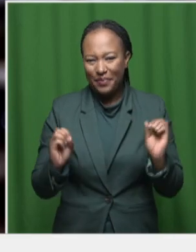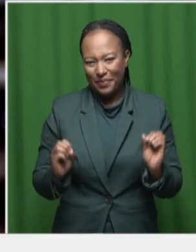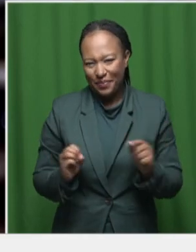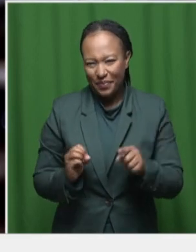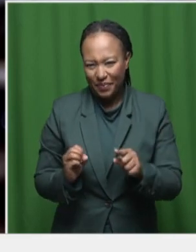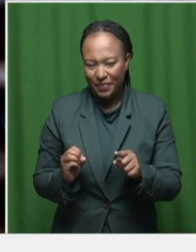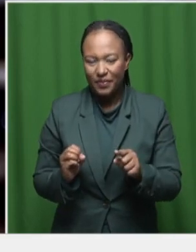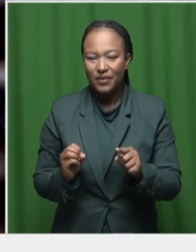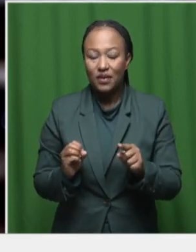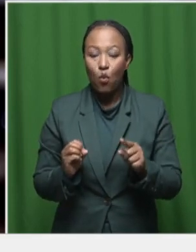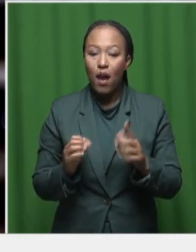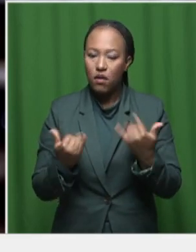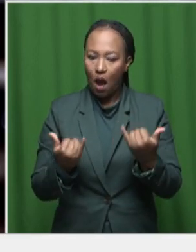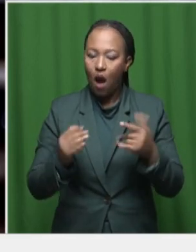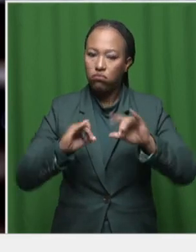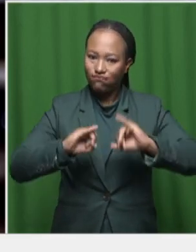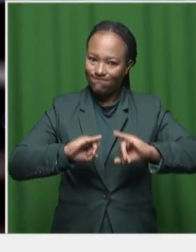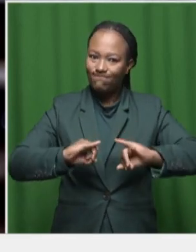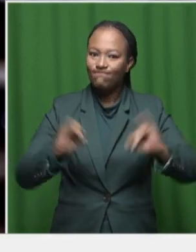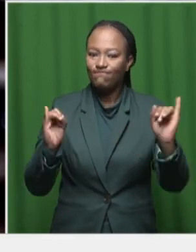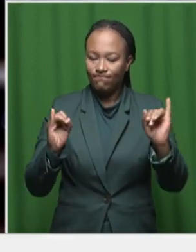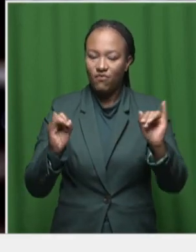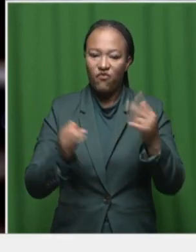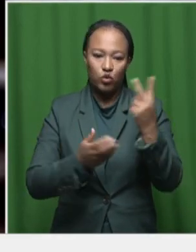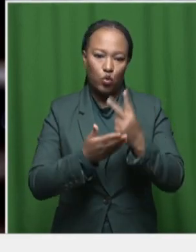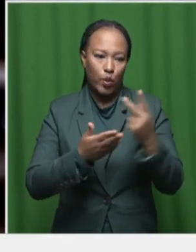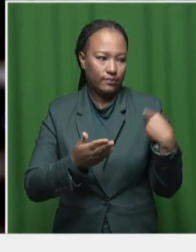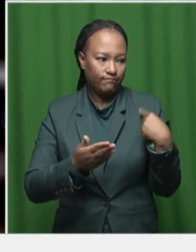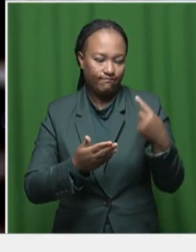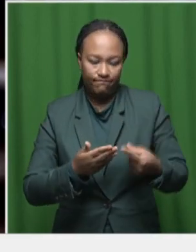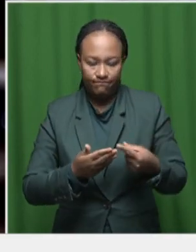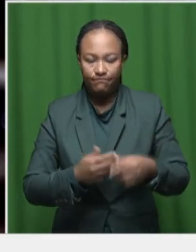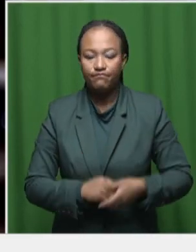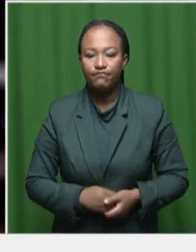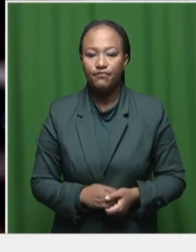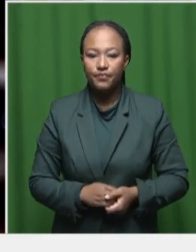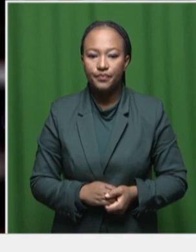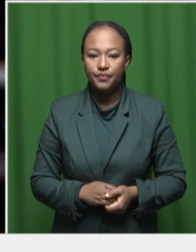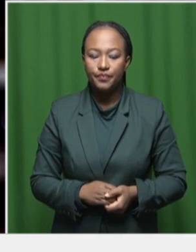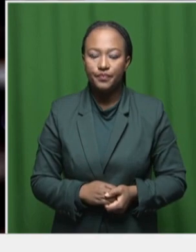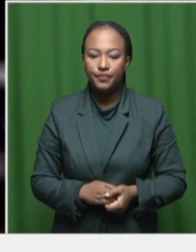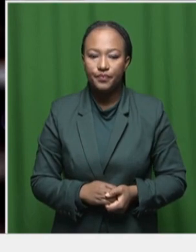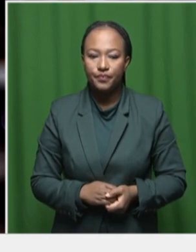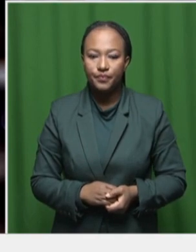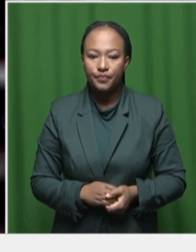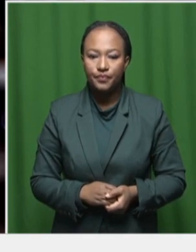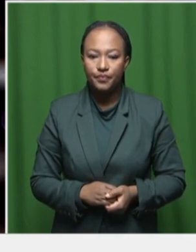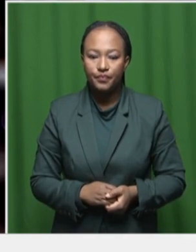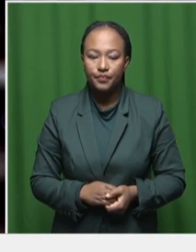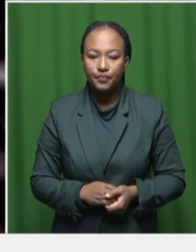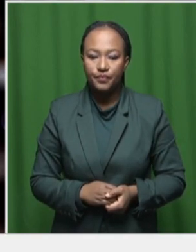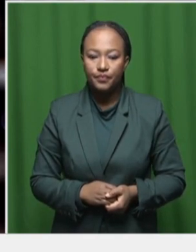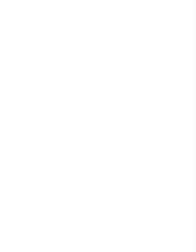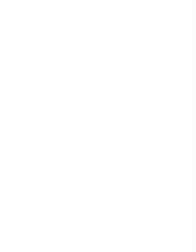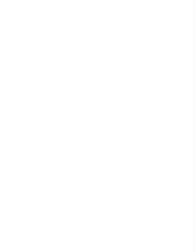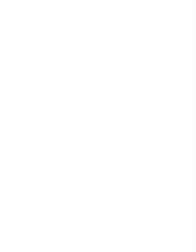has only deteriorated over the last 2 weeks. Sherman Briceby's SABC News, New York.